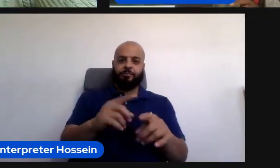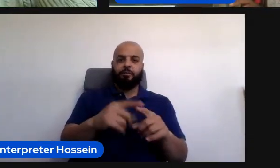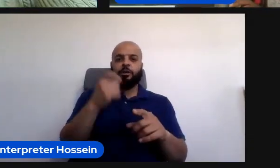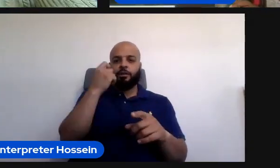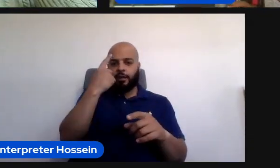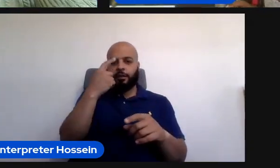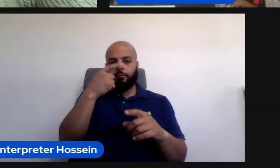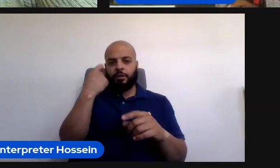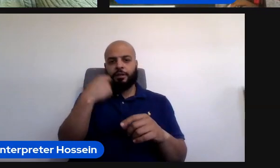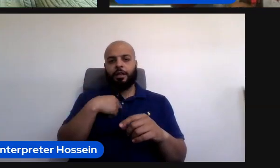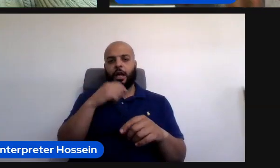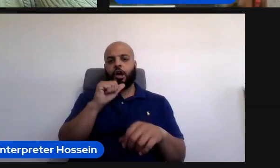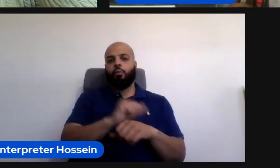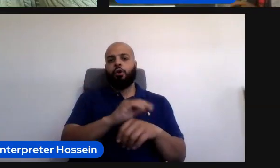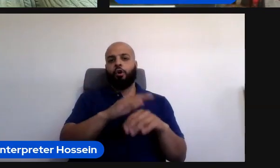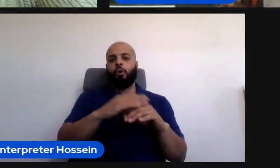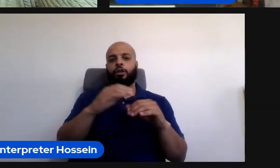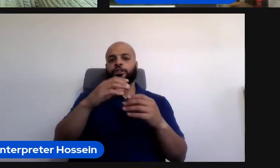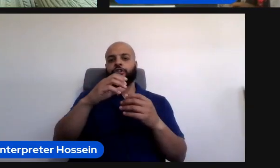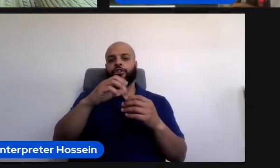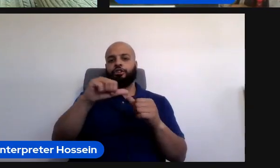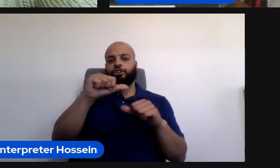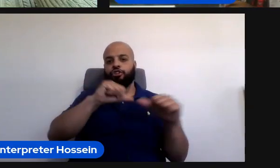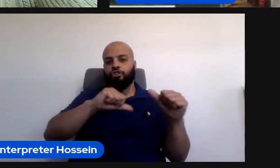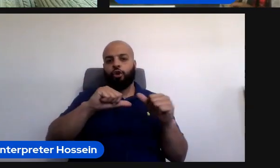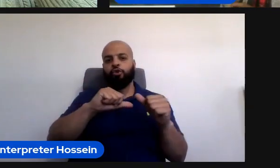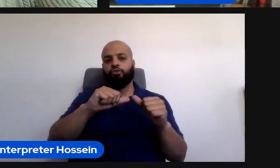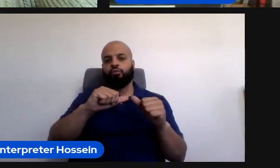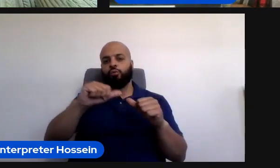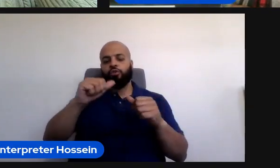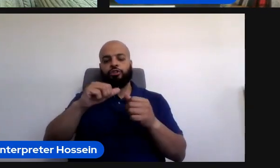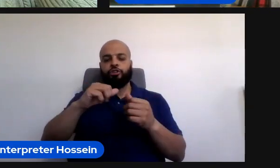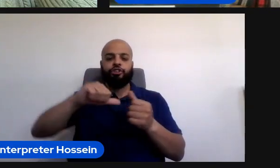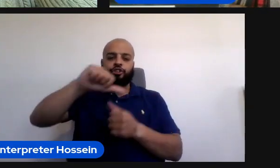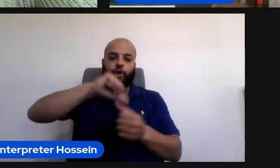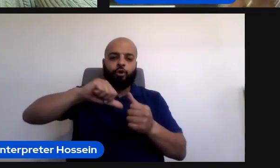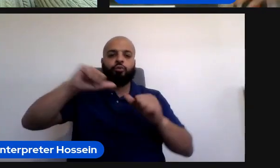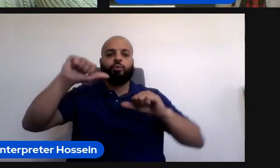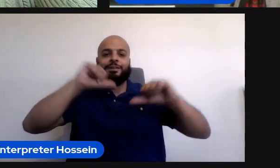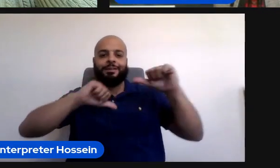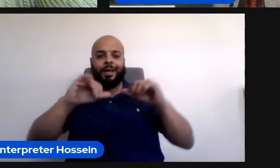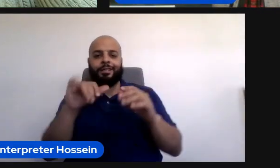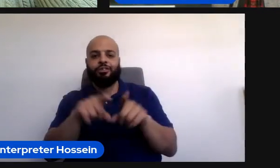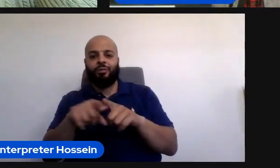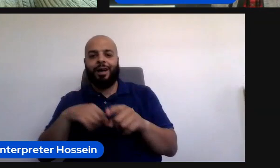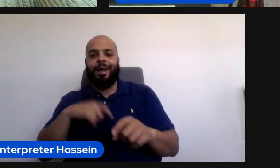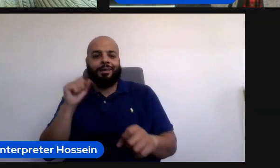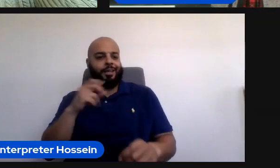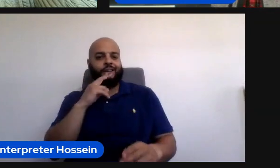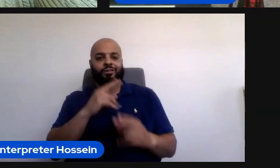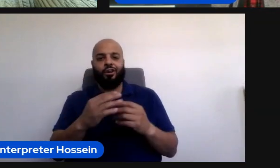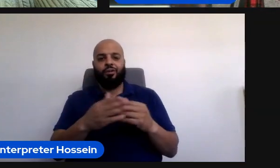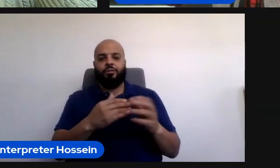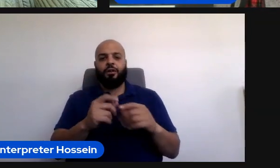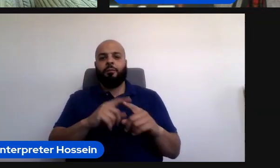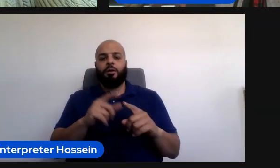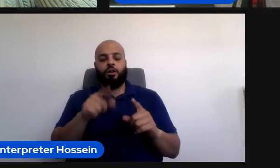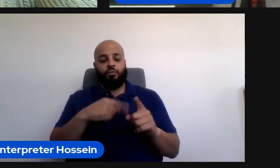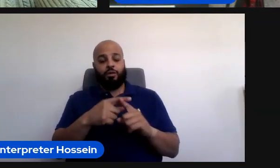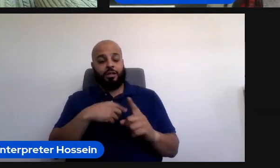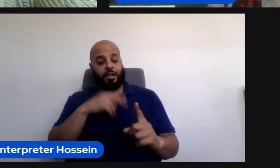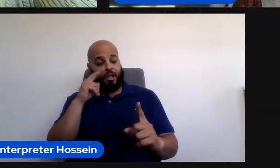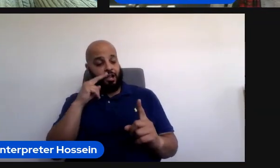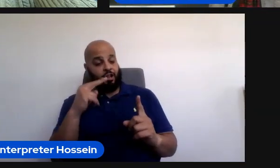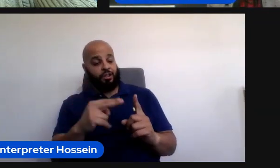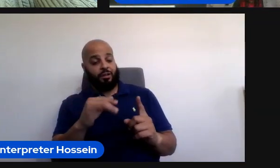kind of on the social science side as well, I can say it. I can call it what it is. Yeah. But when I'm looking at it from the standpoint of knowing that access